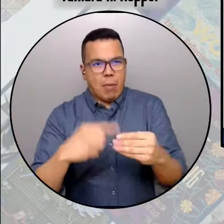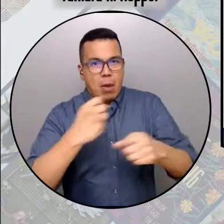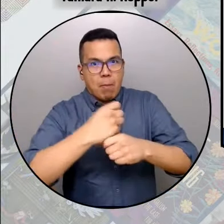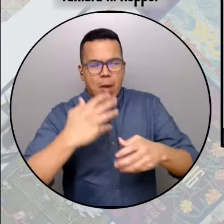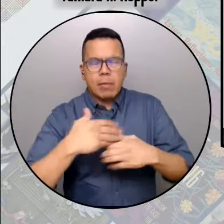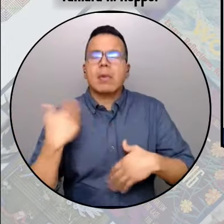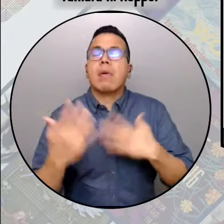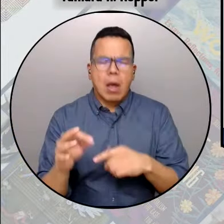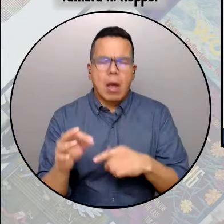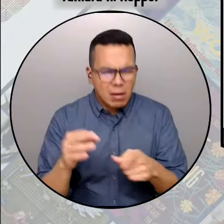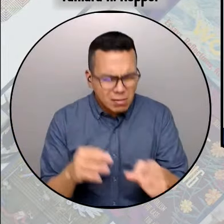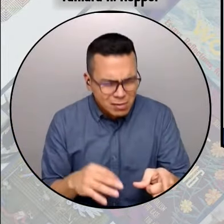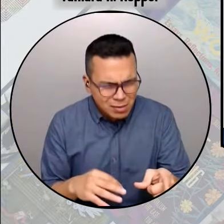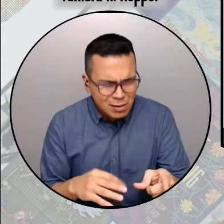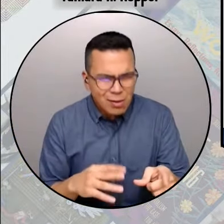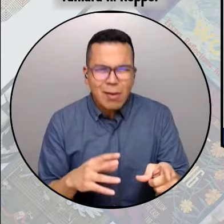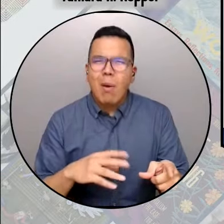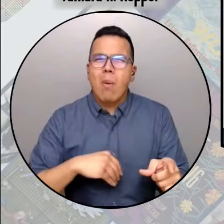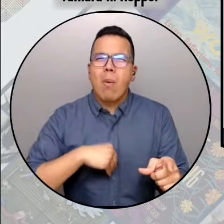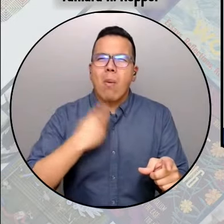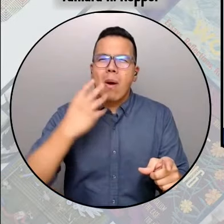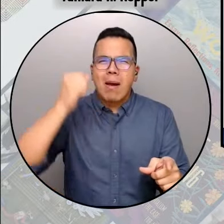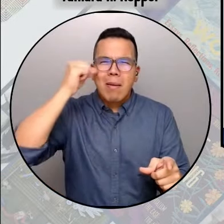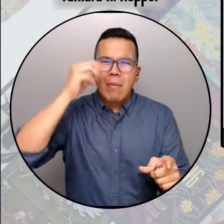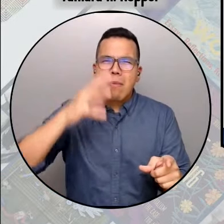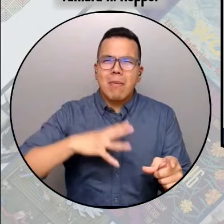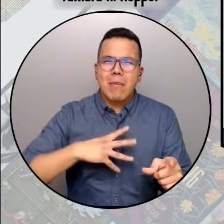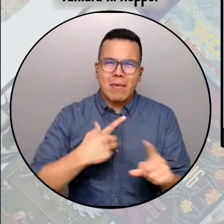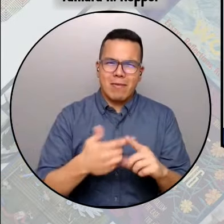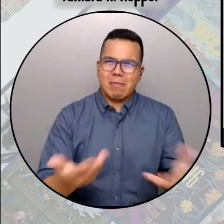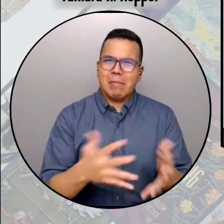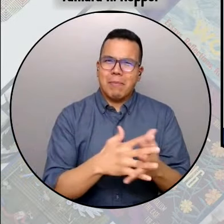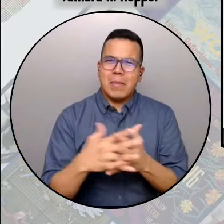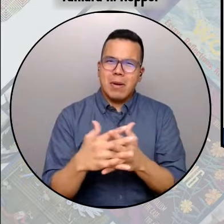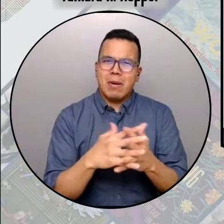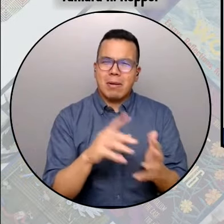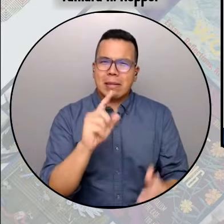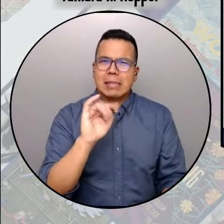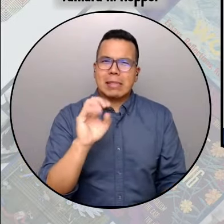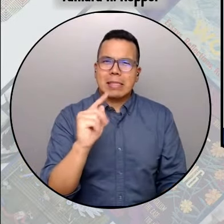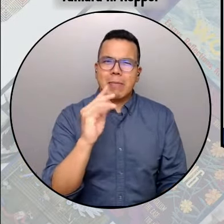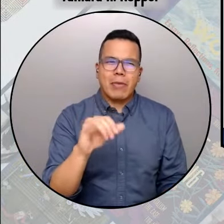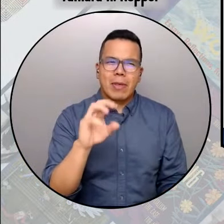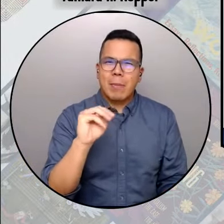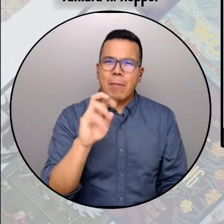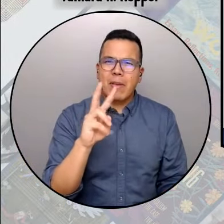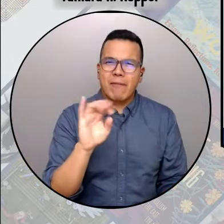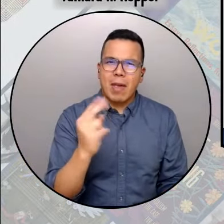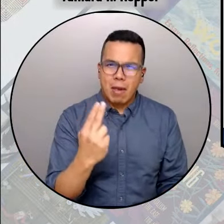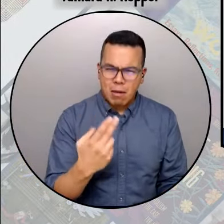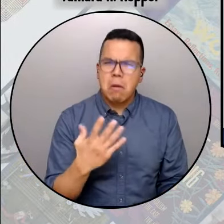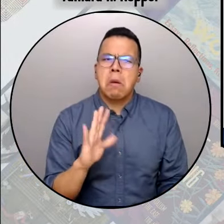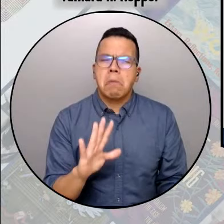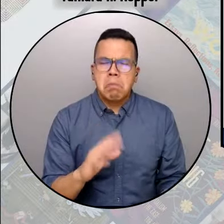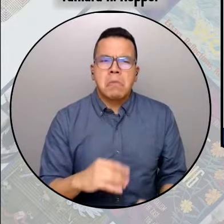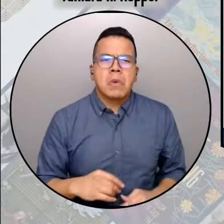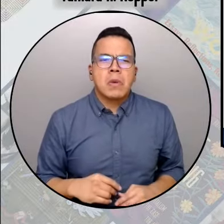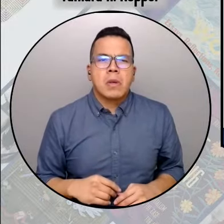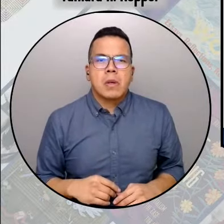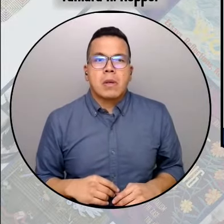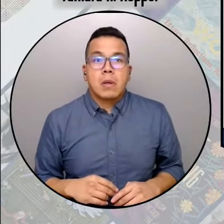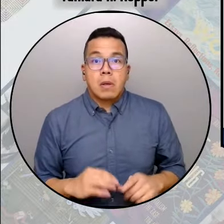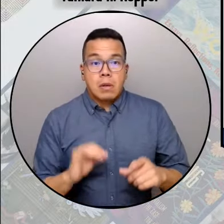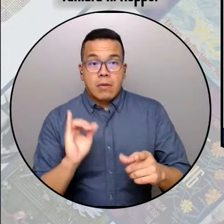white nationalist militia dude, Timothy McVeigh. And so one of the things that happened was this act